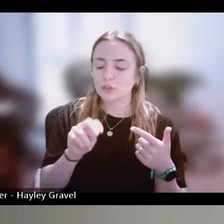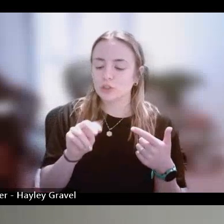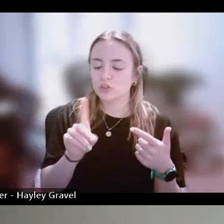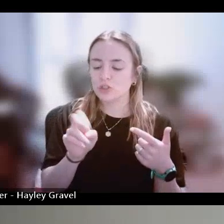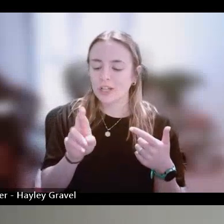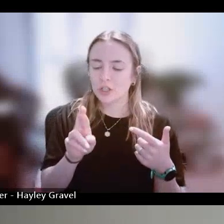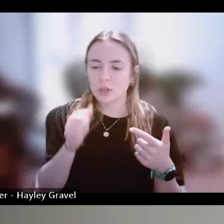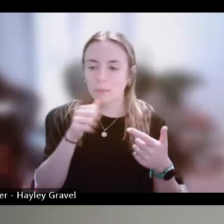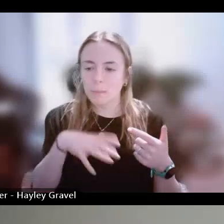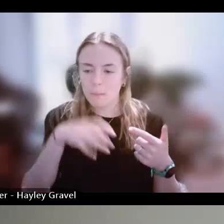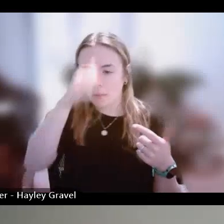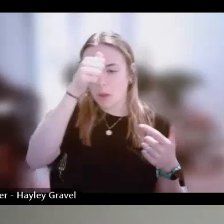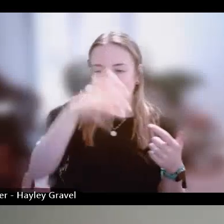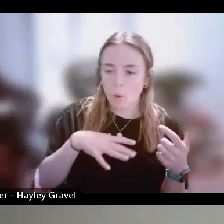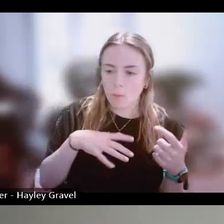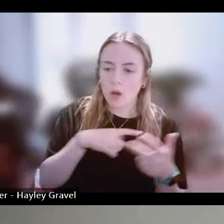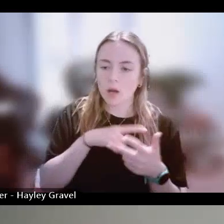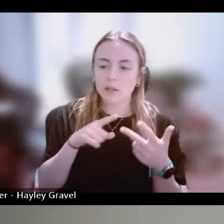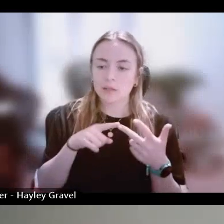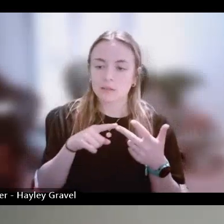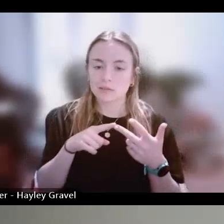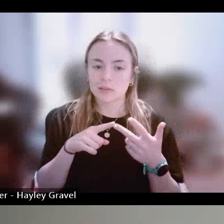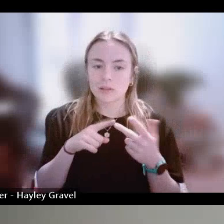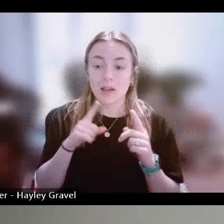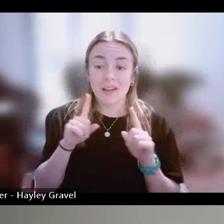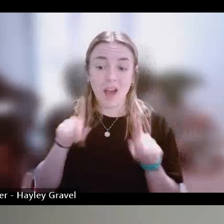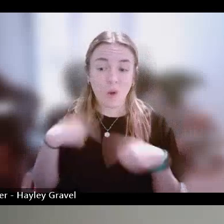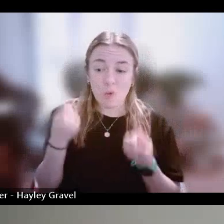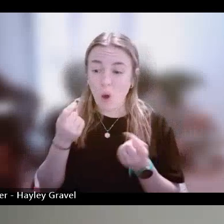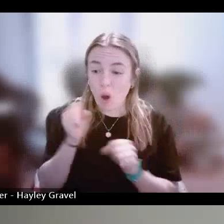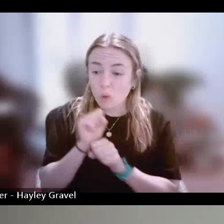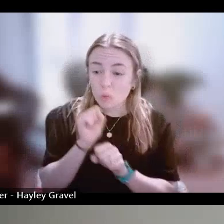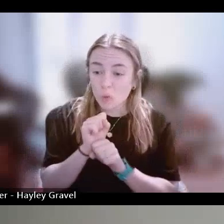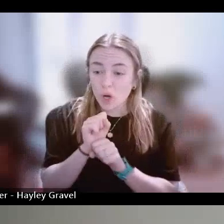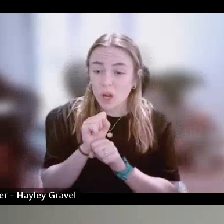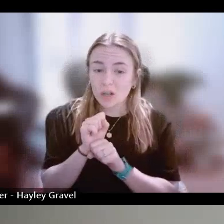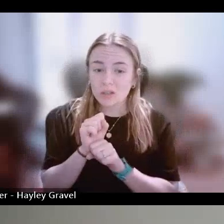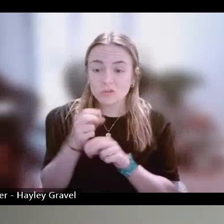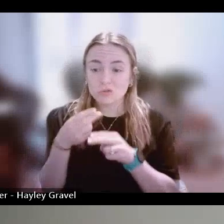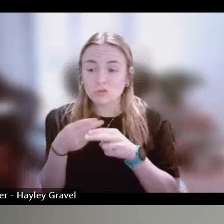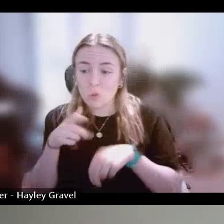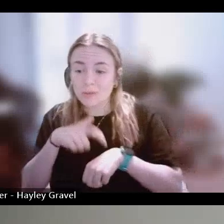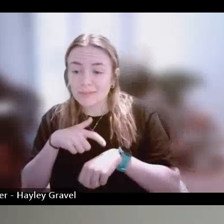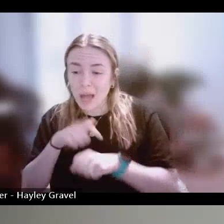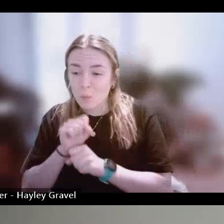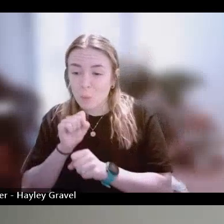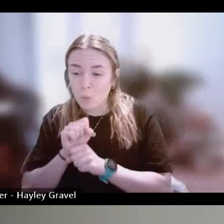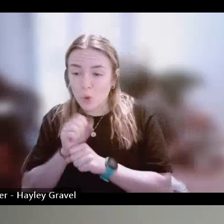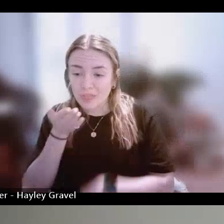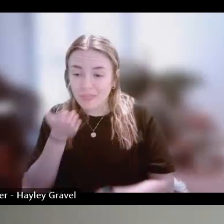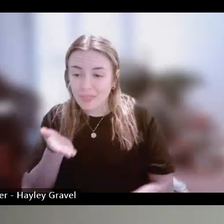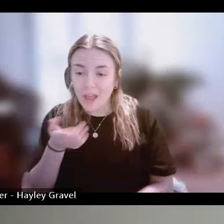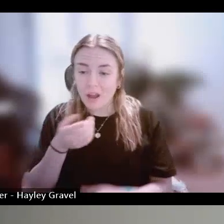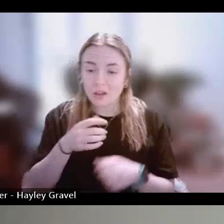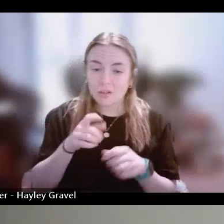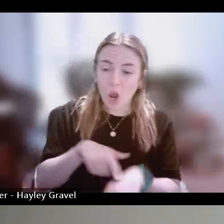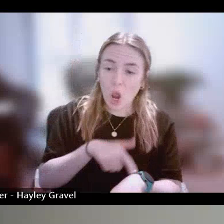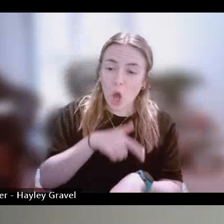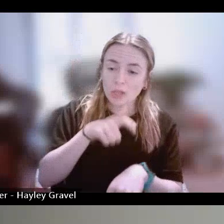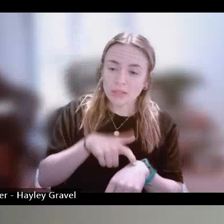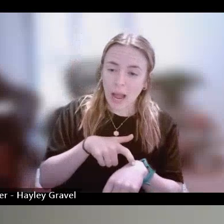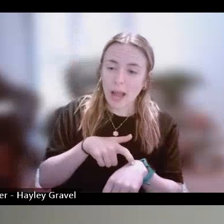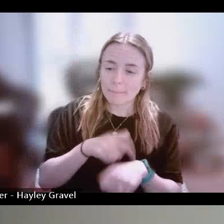of how long they've worked at that workplace. A lot of different factors that I want to go into detail about. Got it.